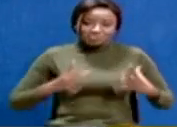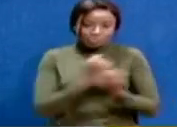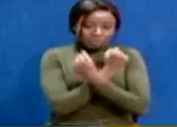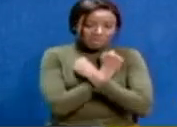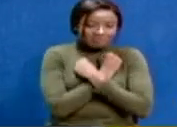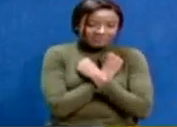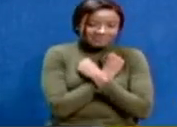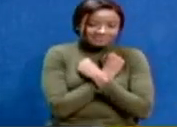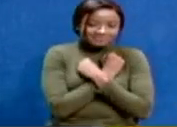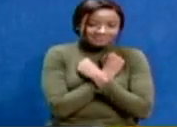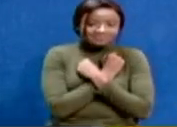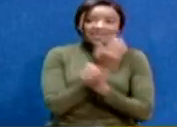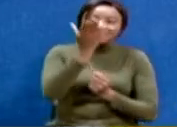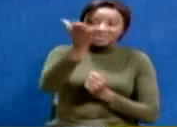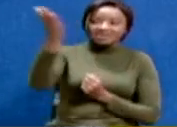This has worked for others.